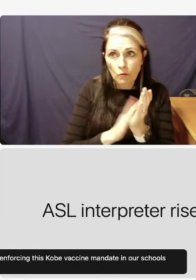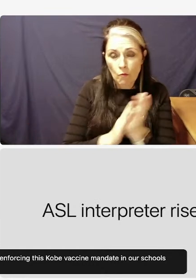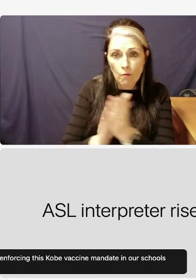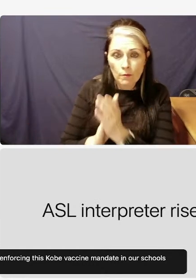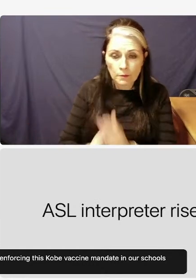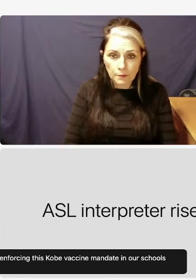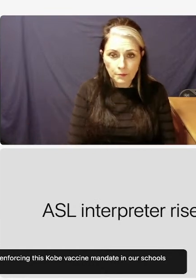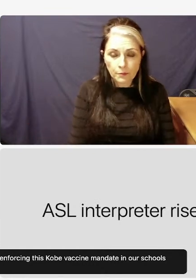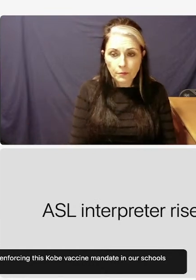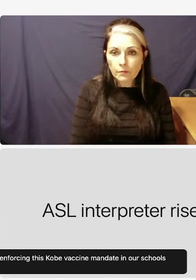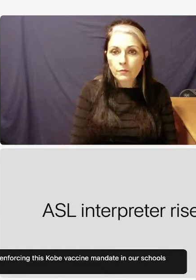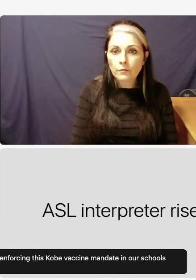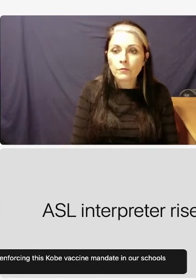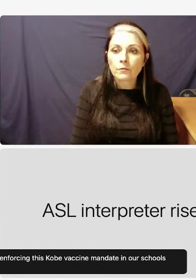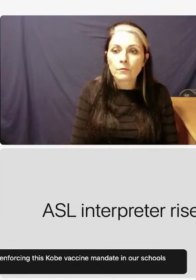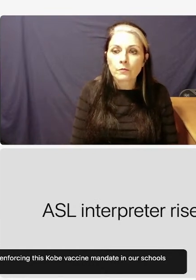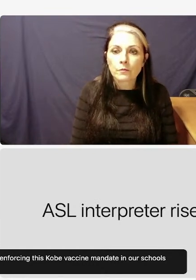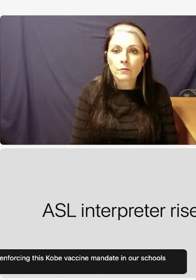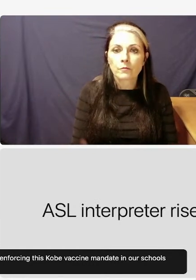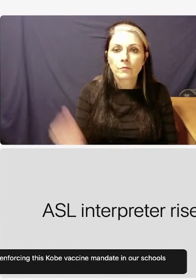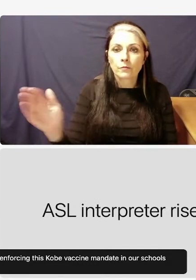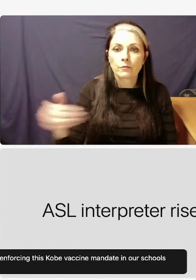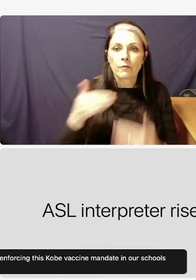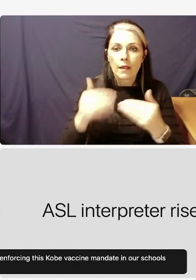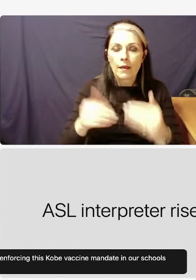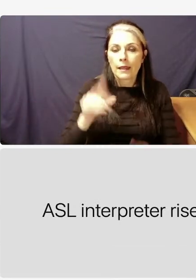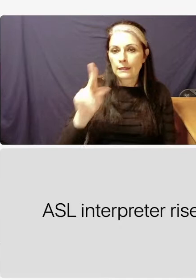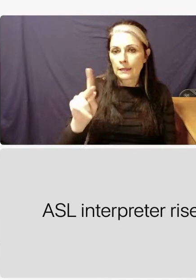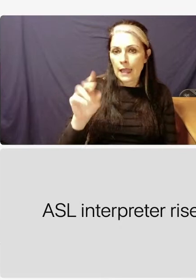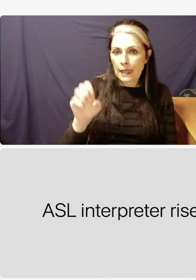kevin kevin knight